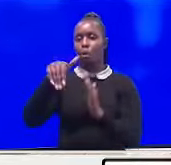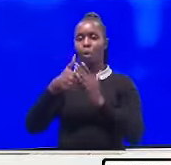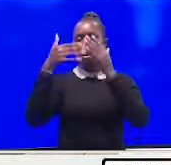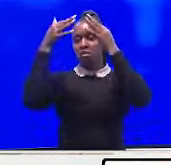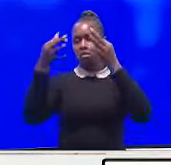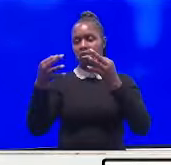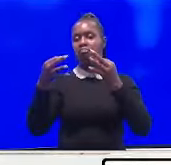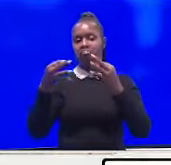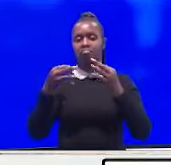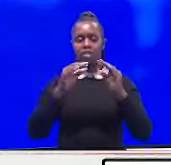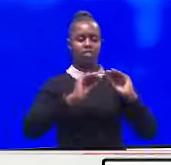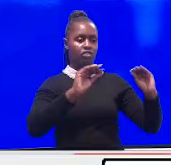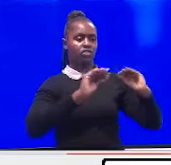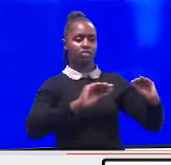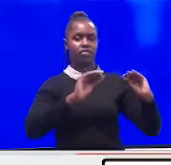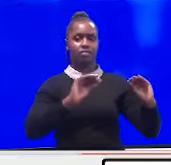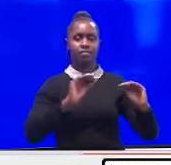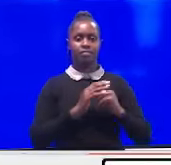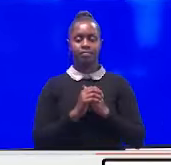classrooms and learning commenced.